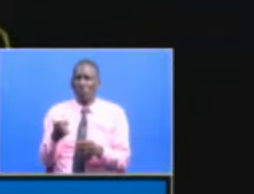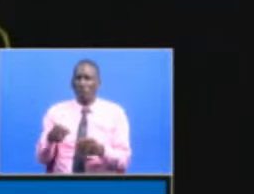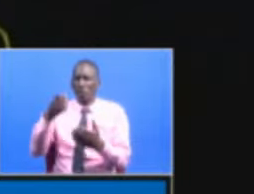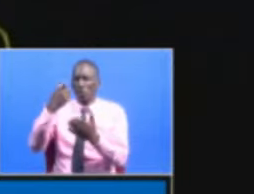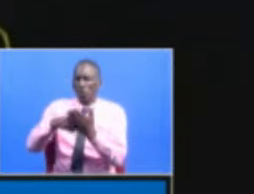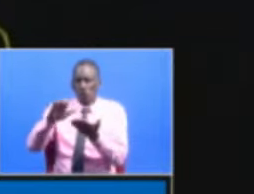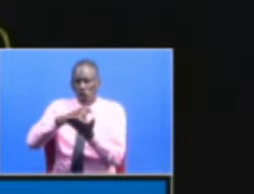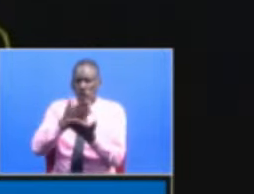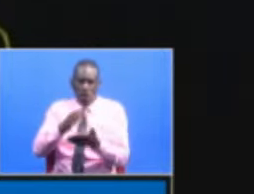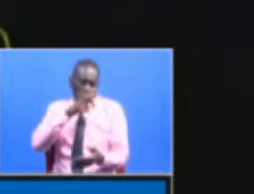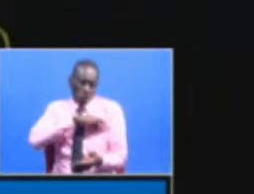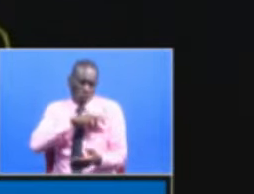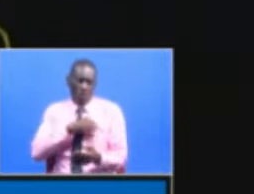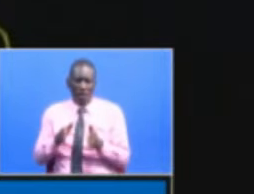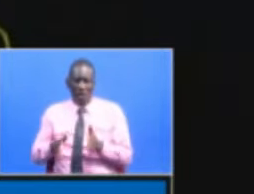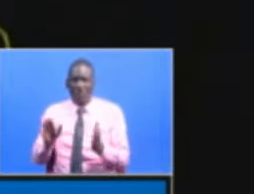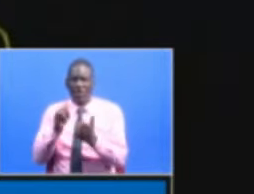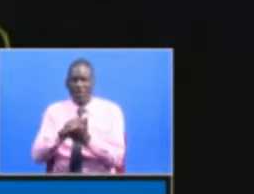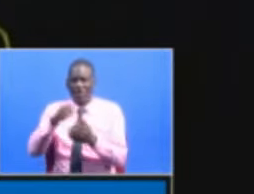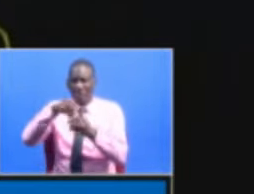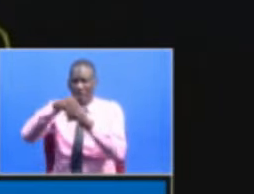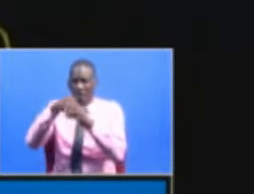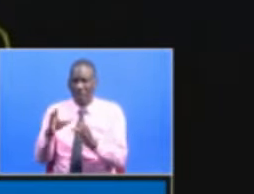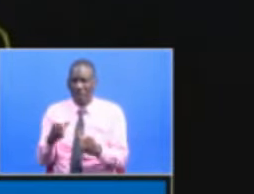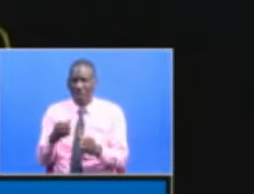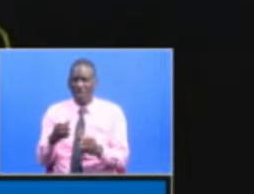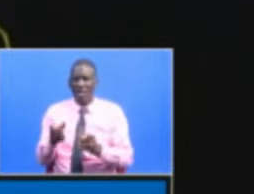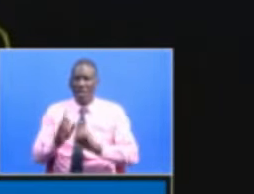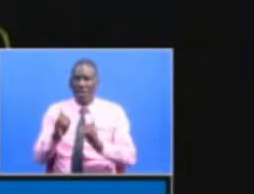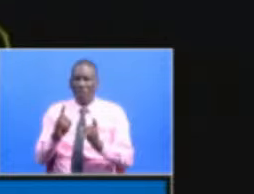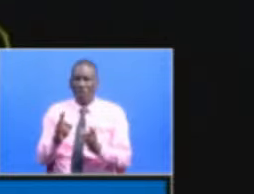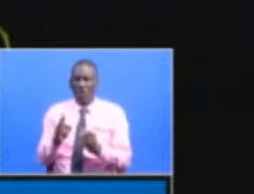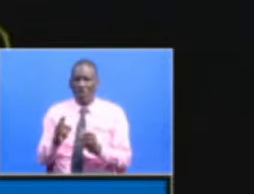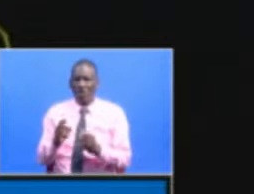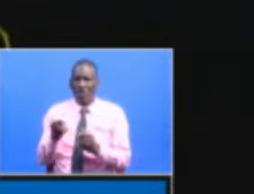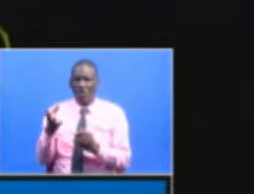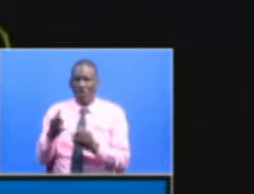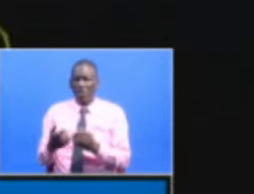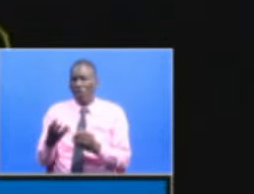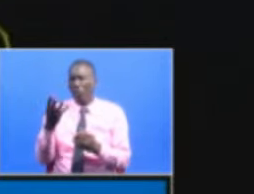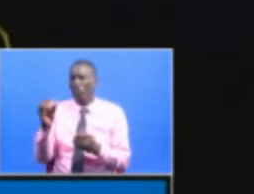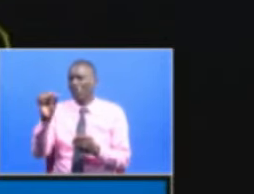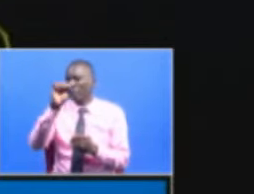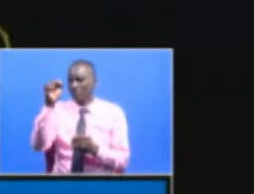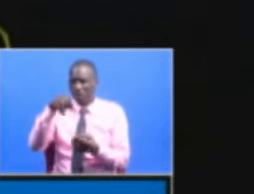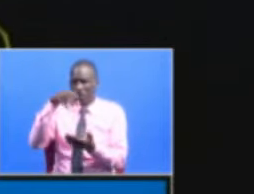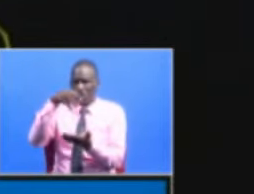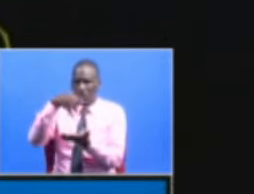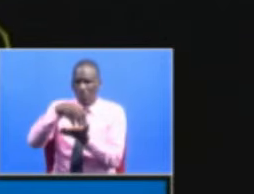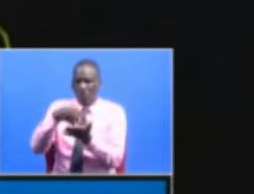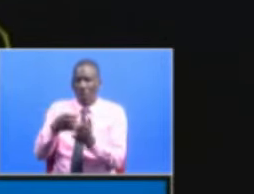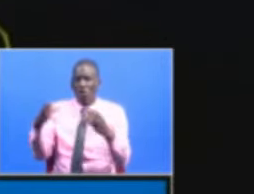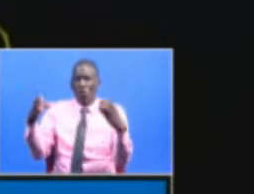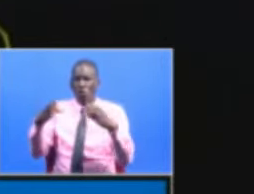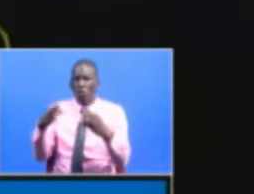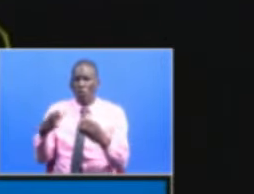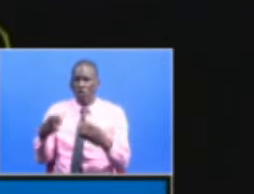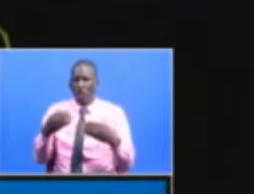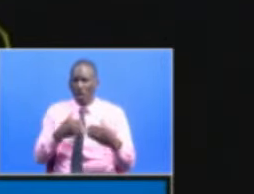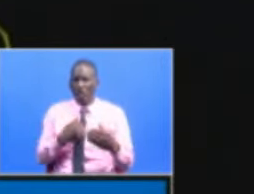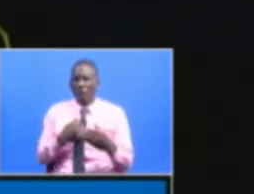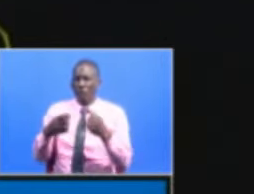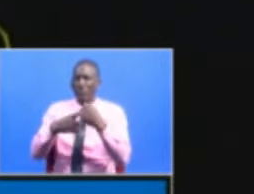profits in that the investors have not yet been bought out. They have 40% stake. Community has 60%